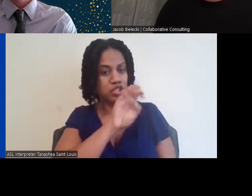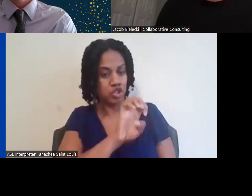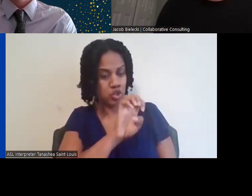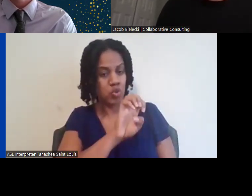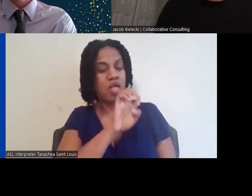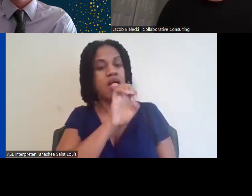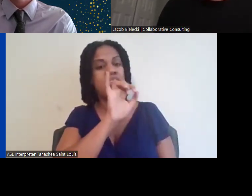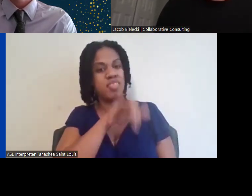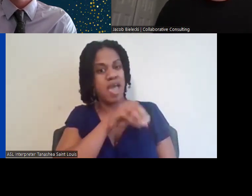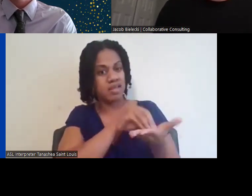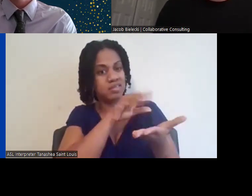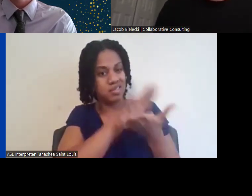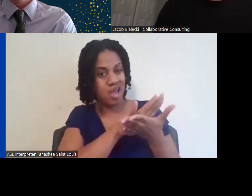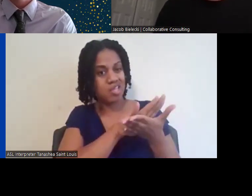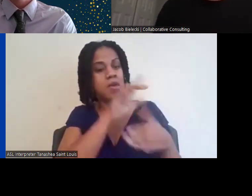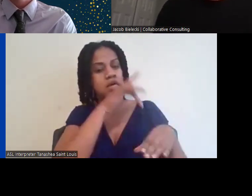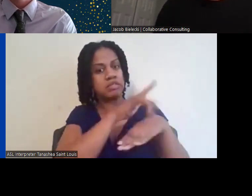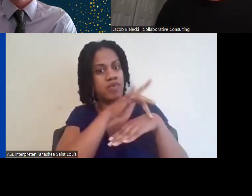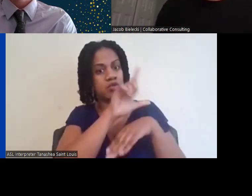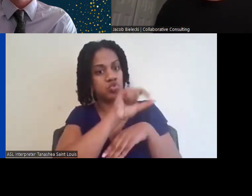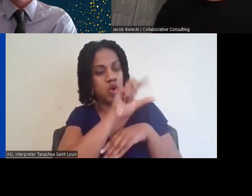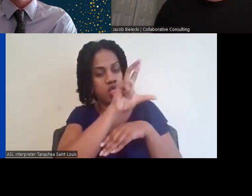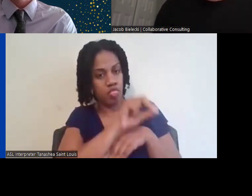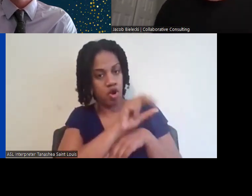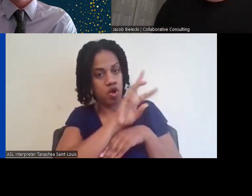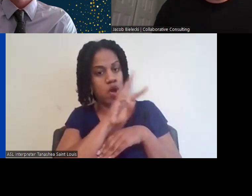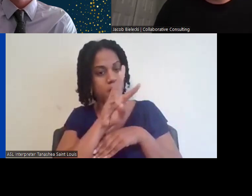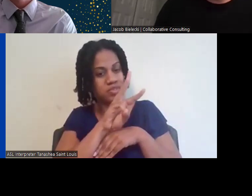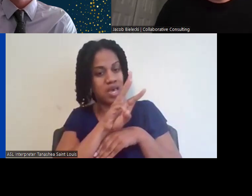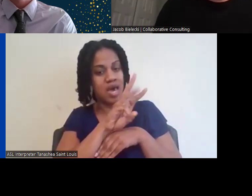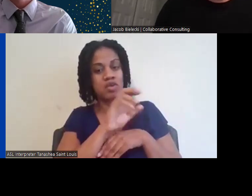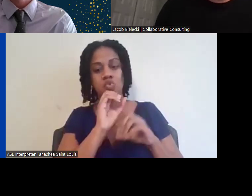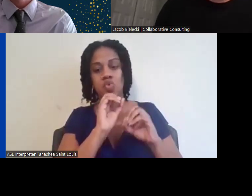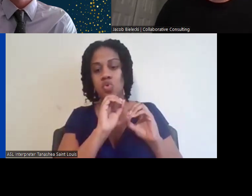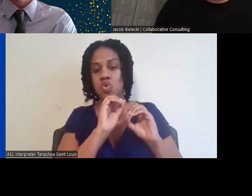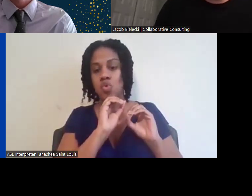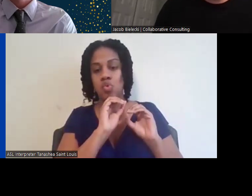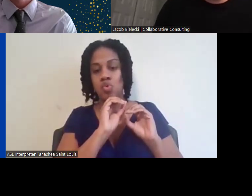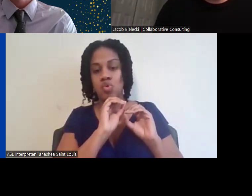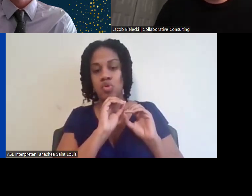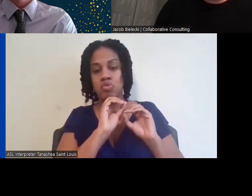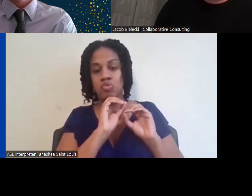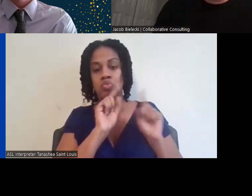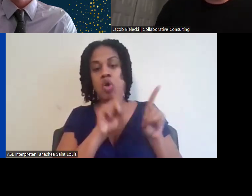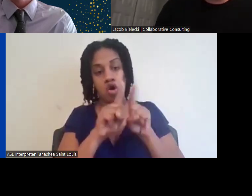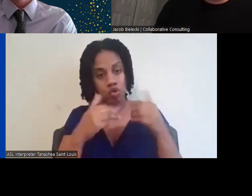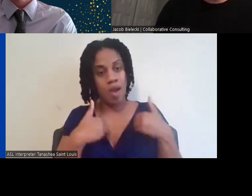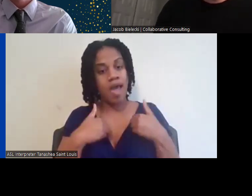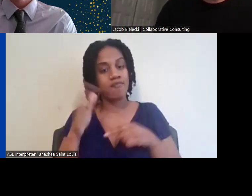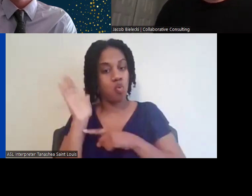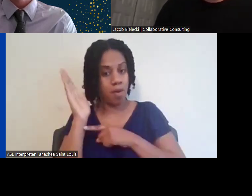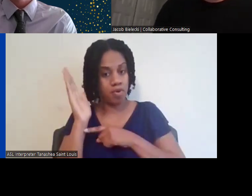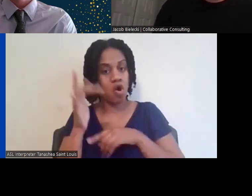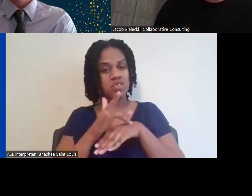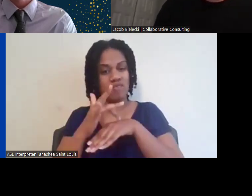is available on the 2030 website, and we also had a webinar featuring that information as well that is available online.